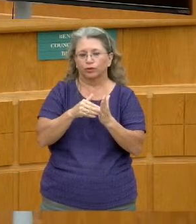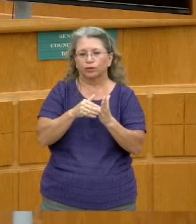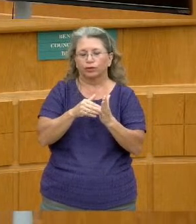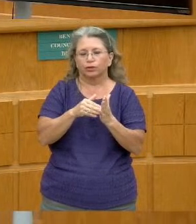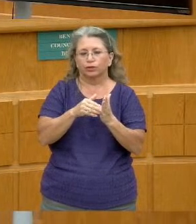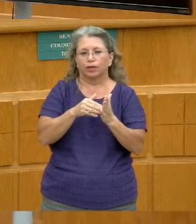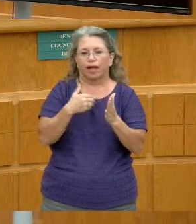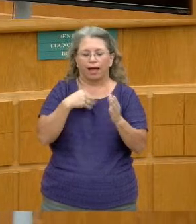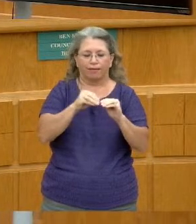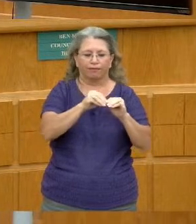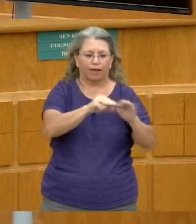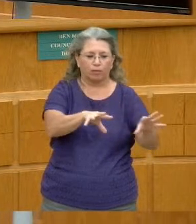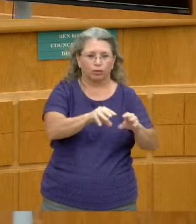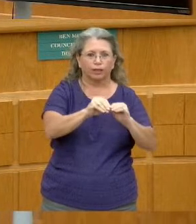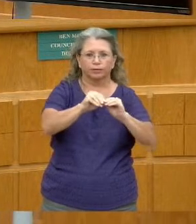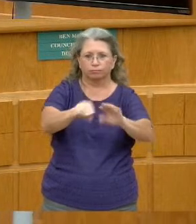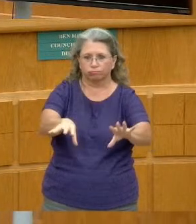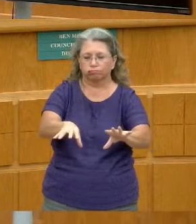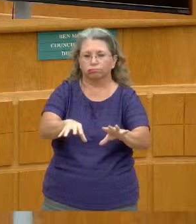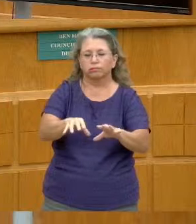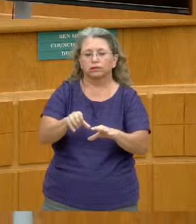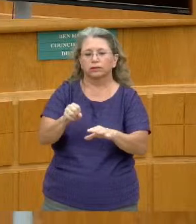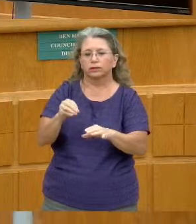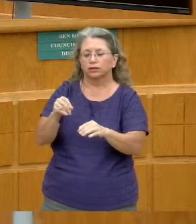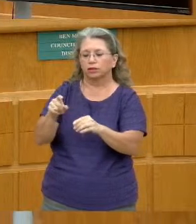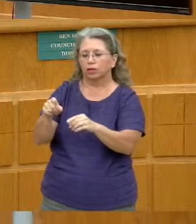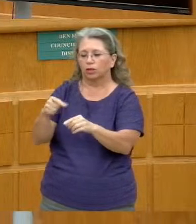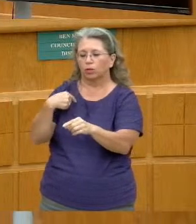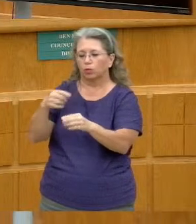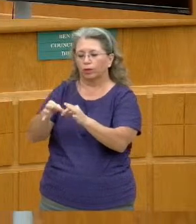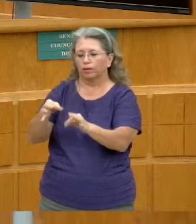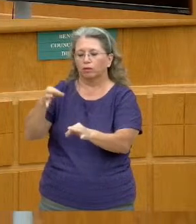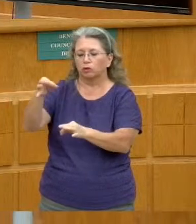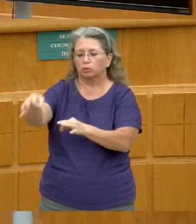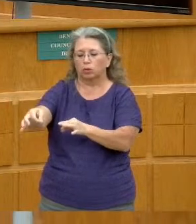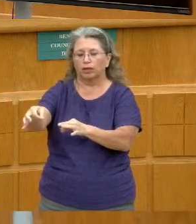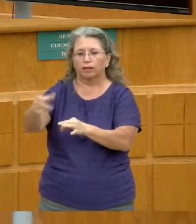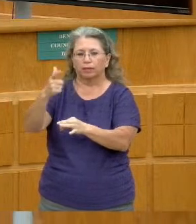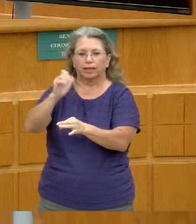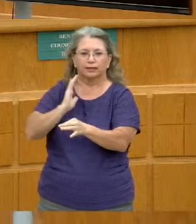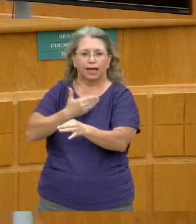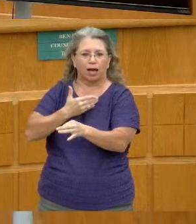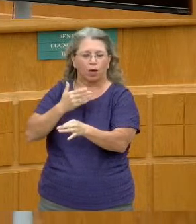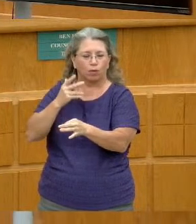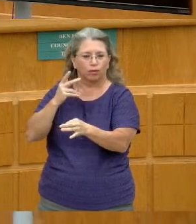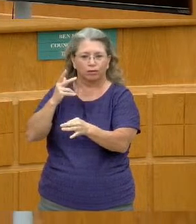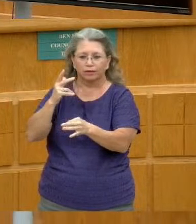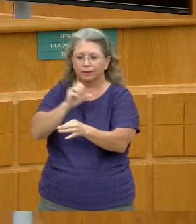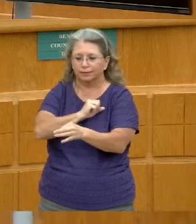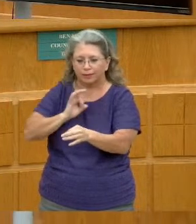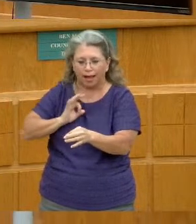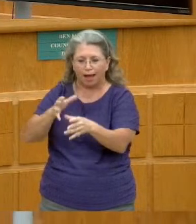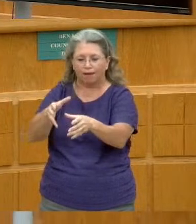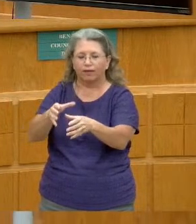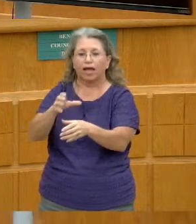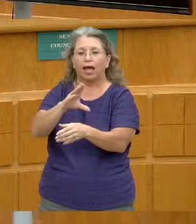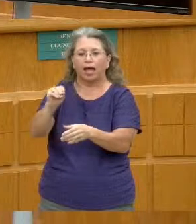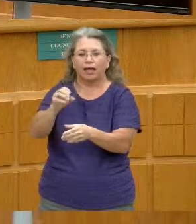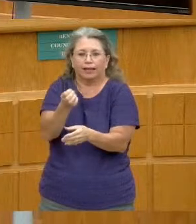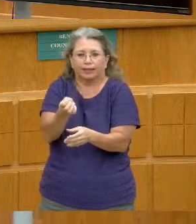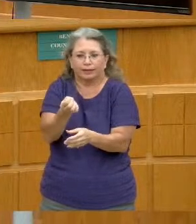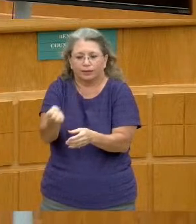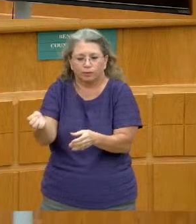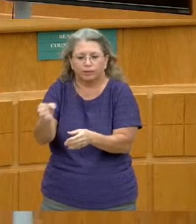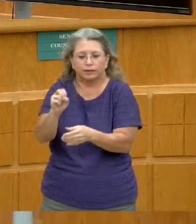only is it being canceled for those purposes where we have to send the people out, but our supplies that we use to conduct the tests